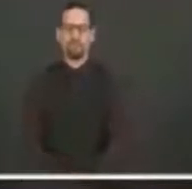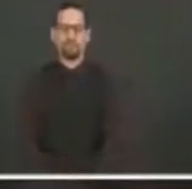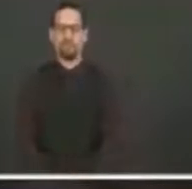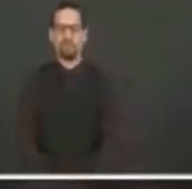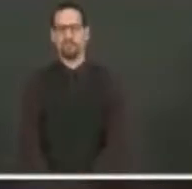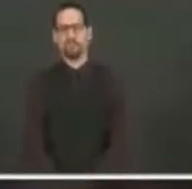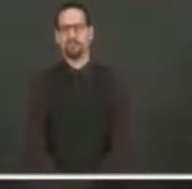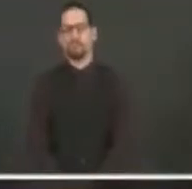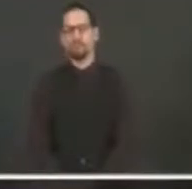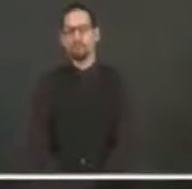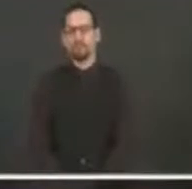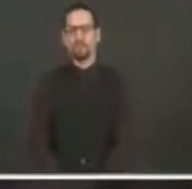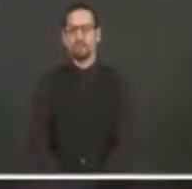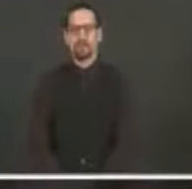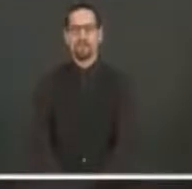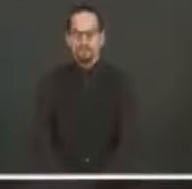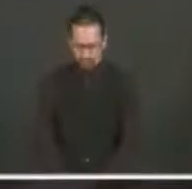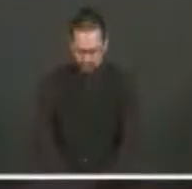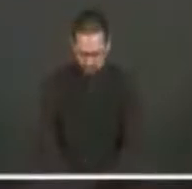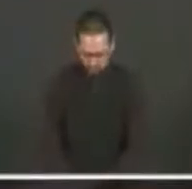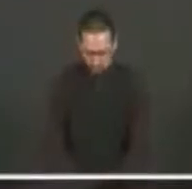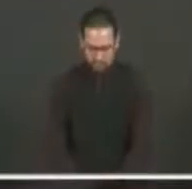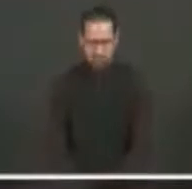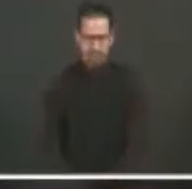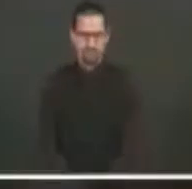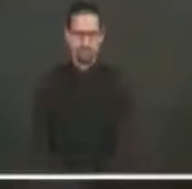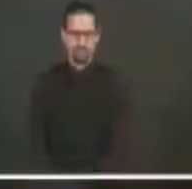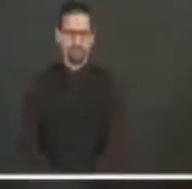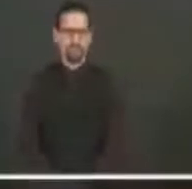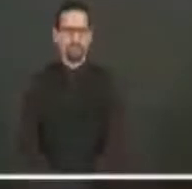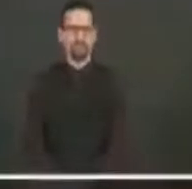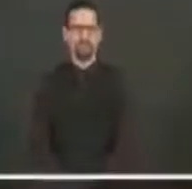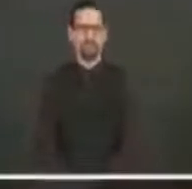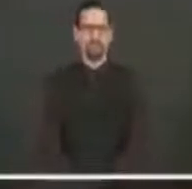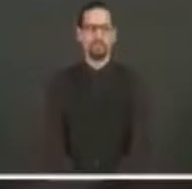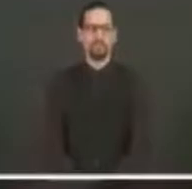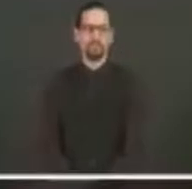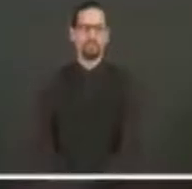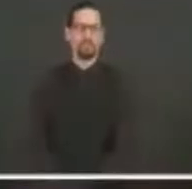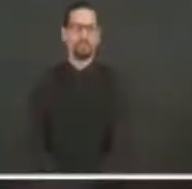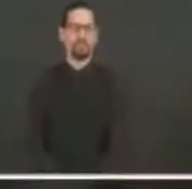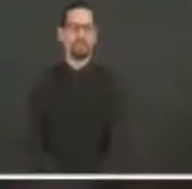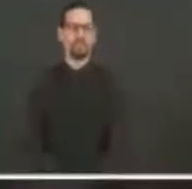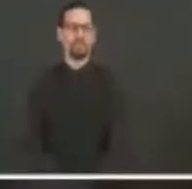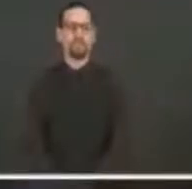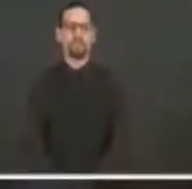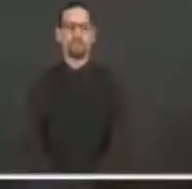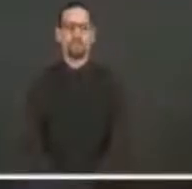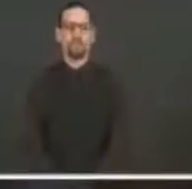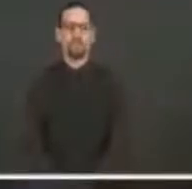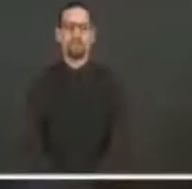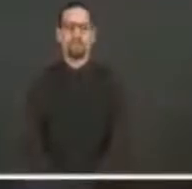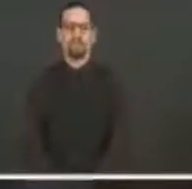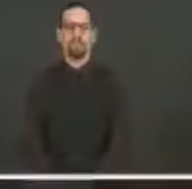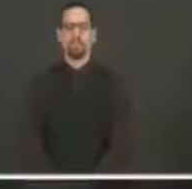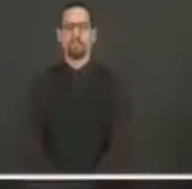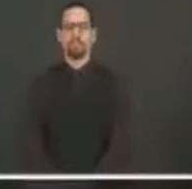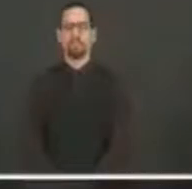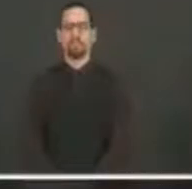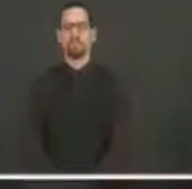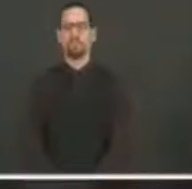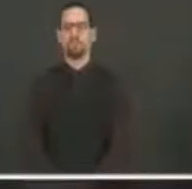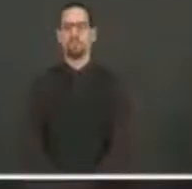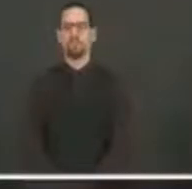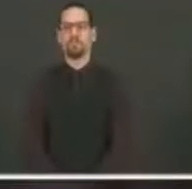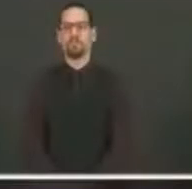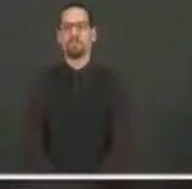estén accesibles para que todo el mundo lo vea en el internet, pero también que se preparen para